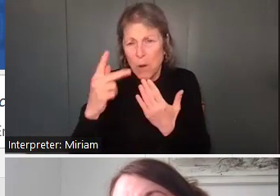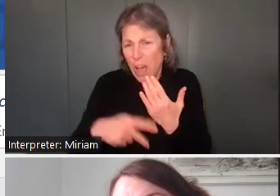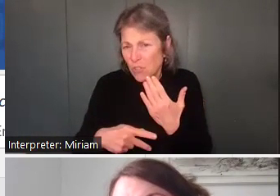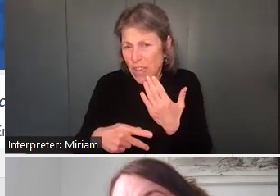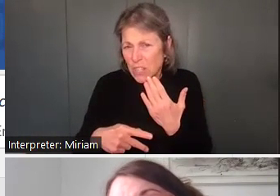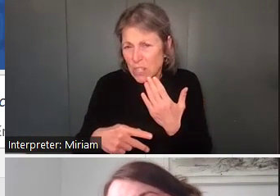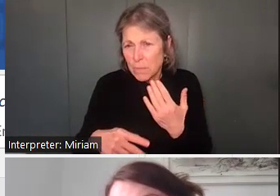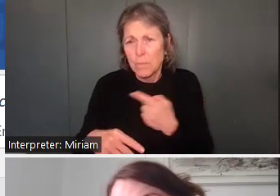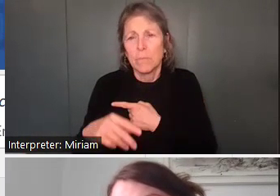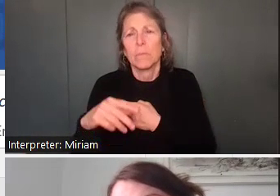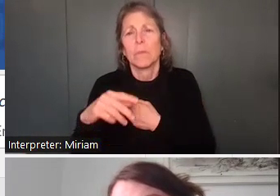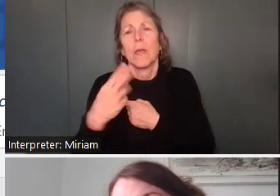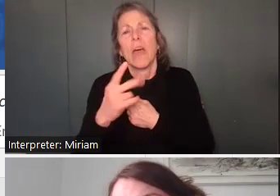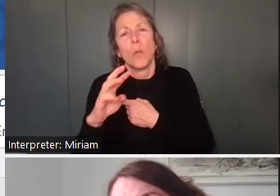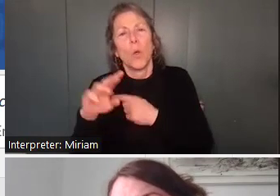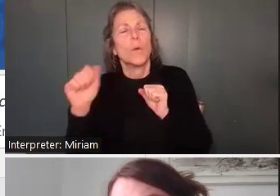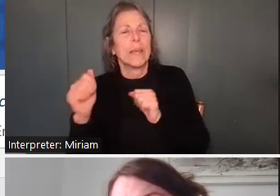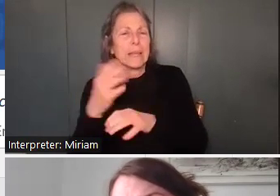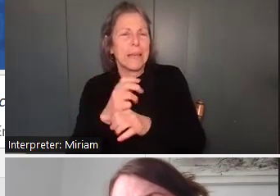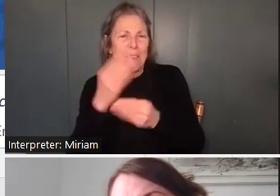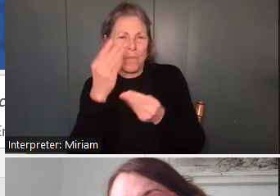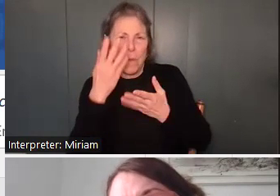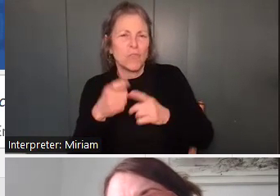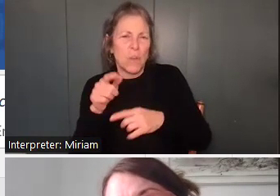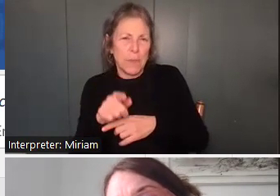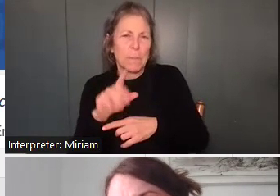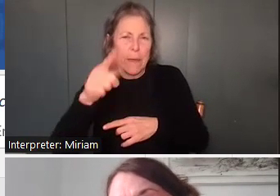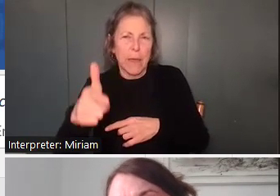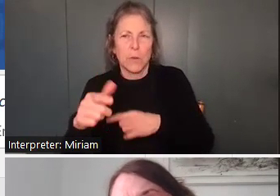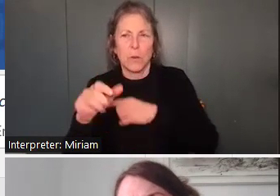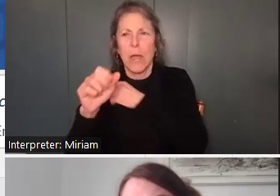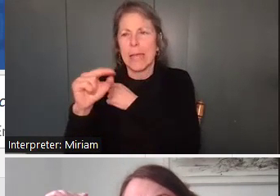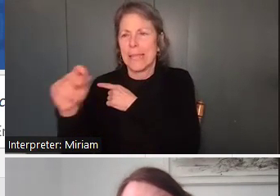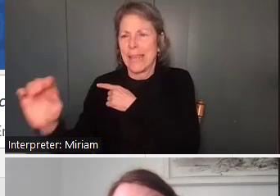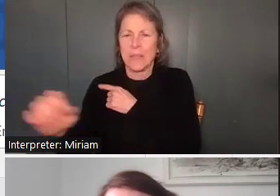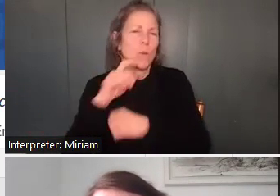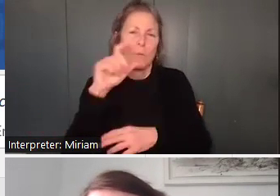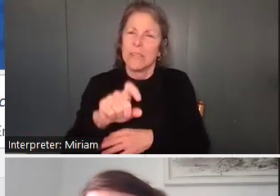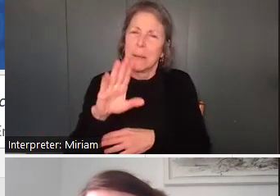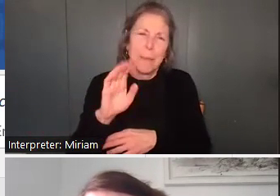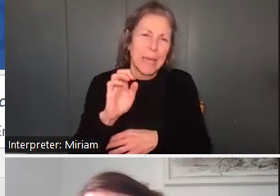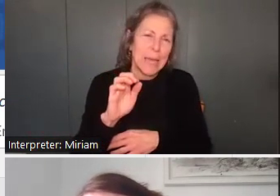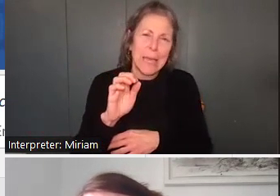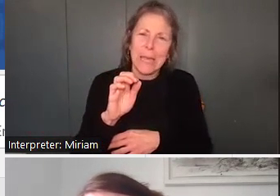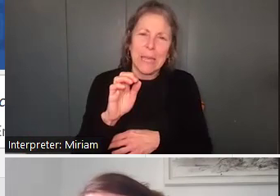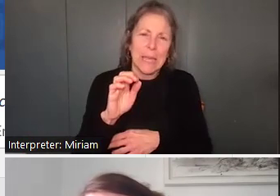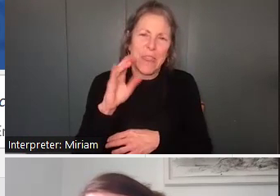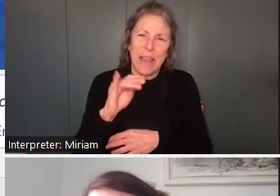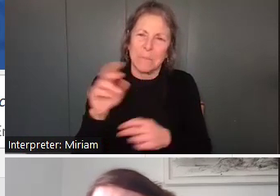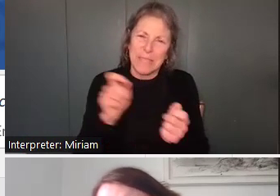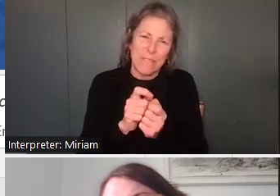But we can get that insight from the member. Yeah, then. I don't think you need to be so And I